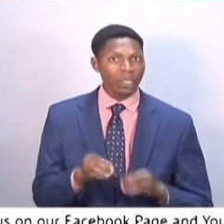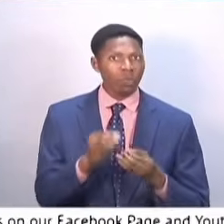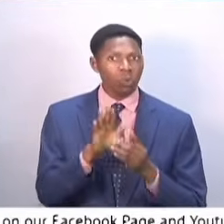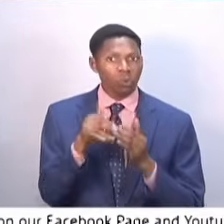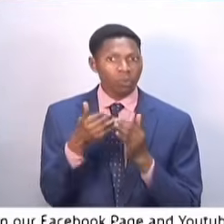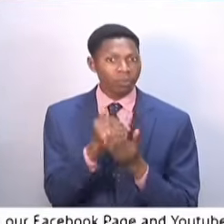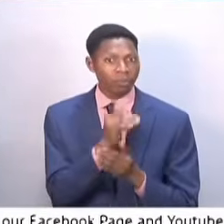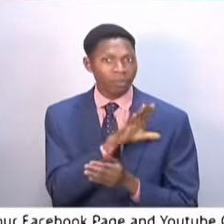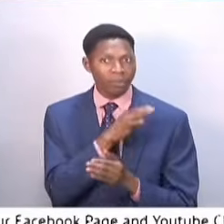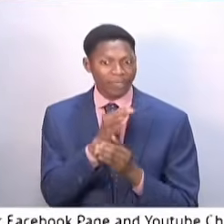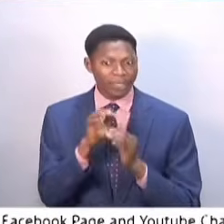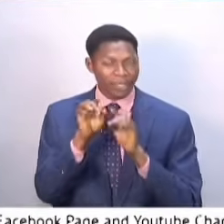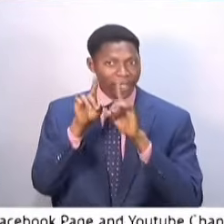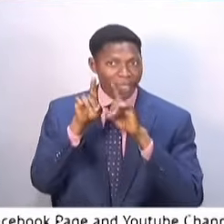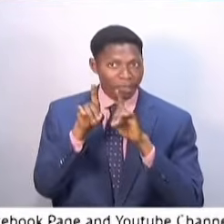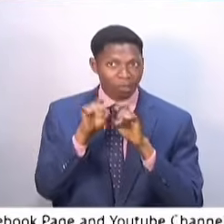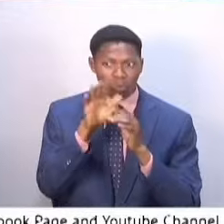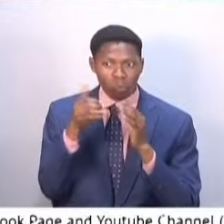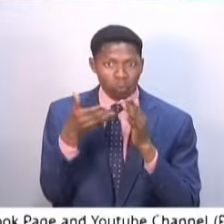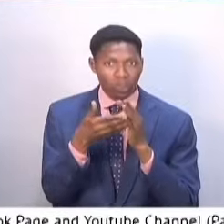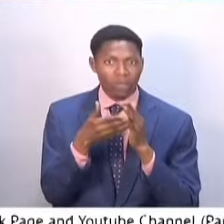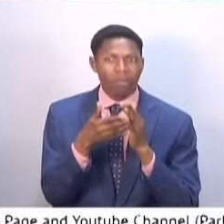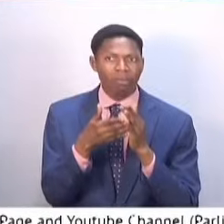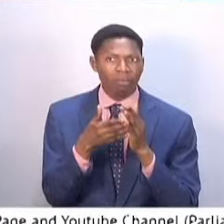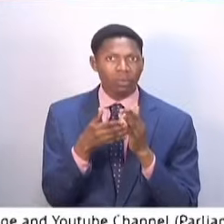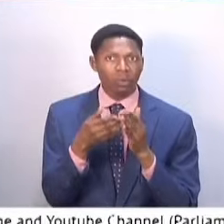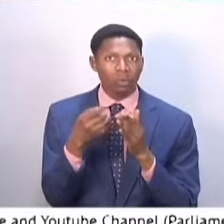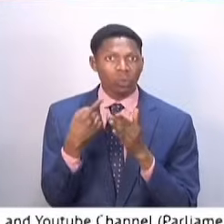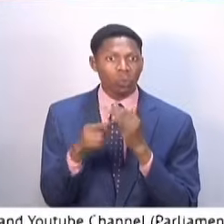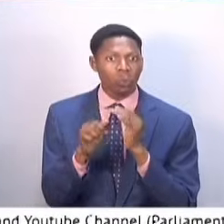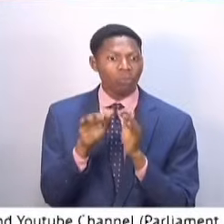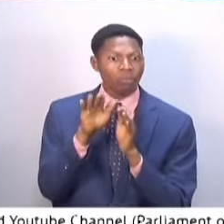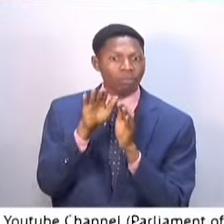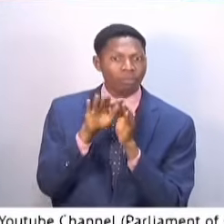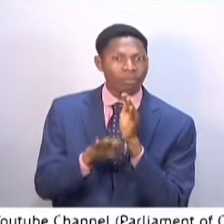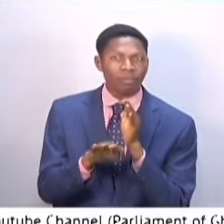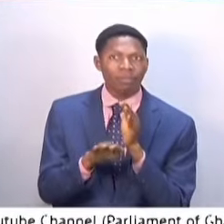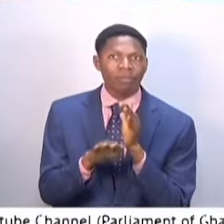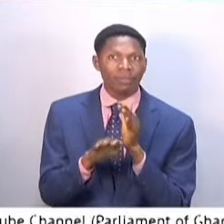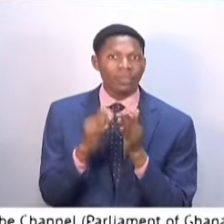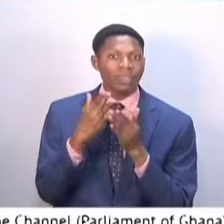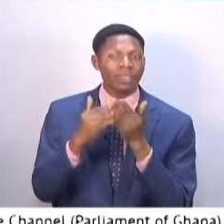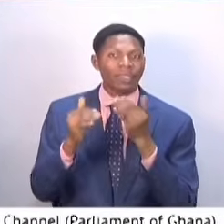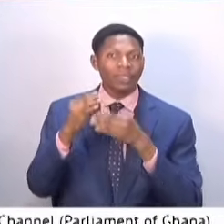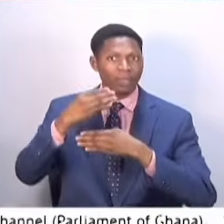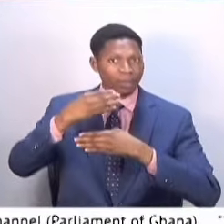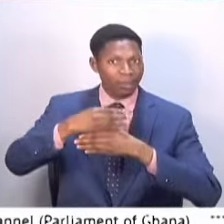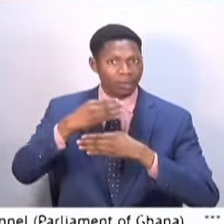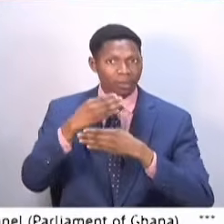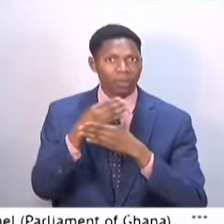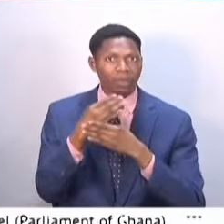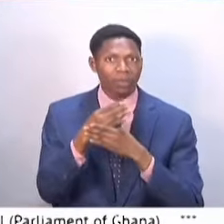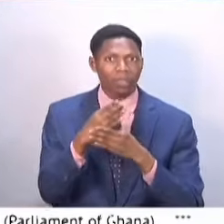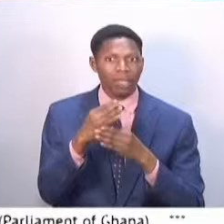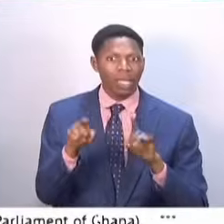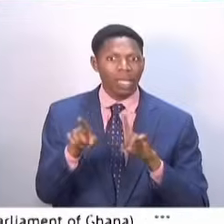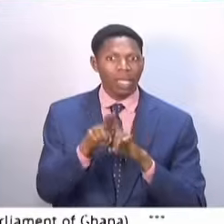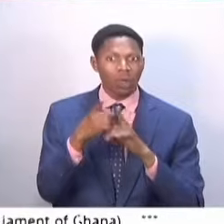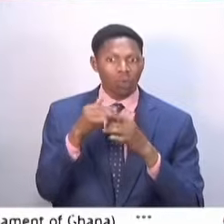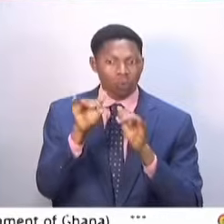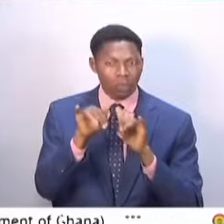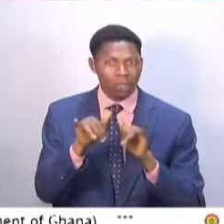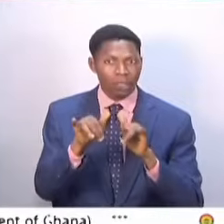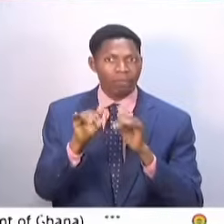clinical integration. These reforms have reduced unnecessary barriers whilst maintaining